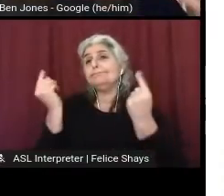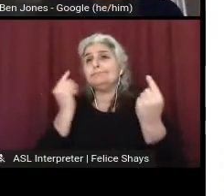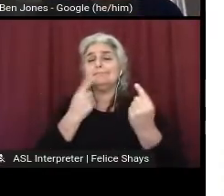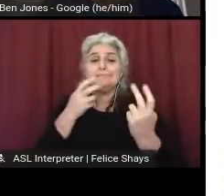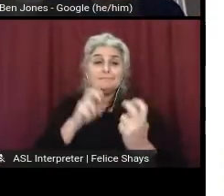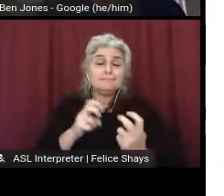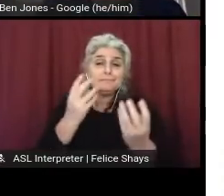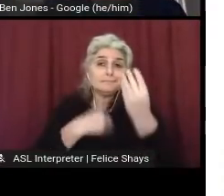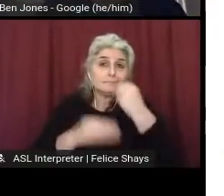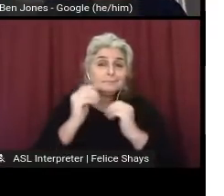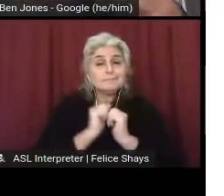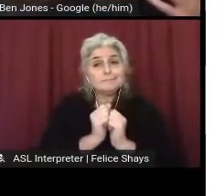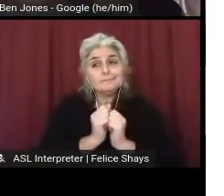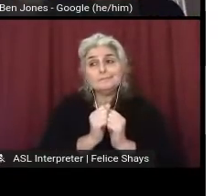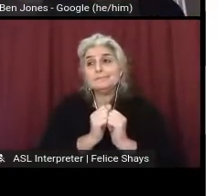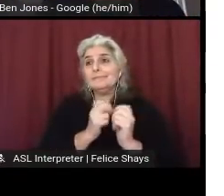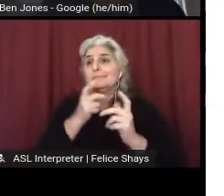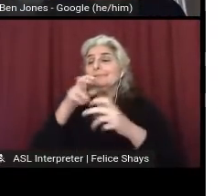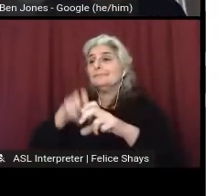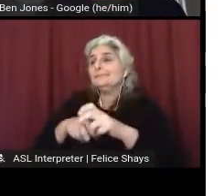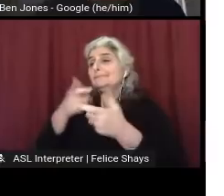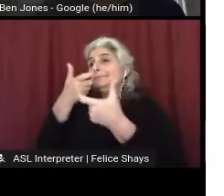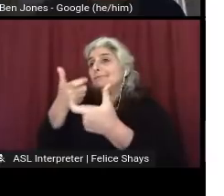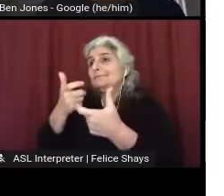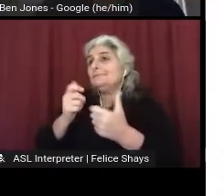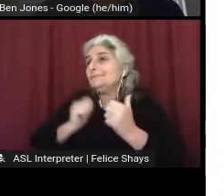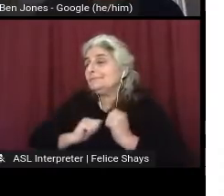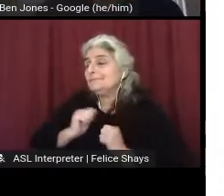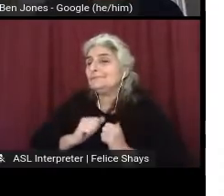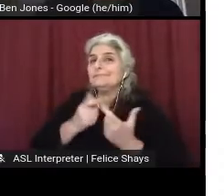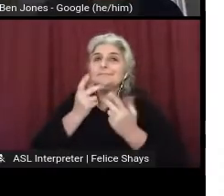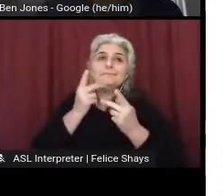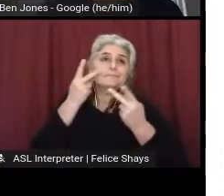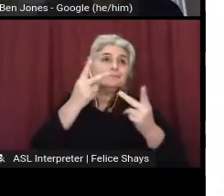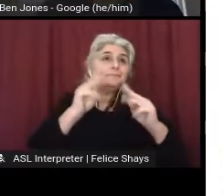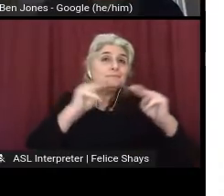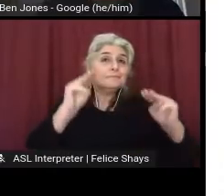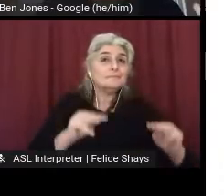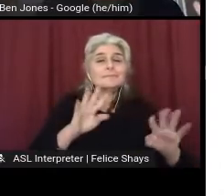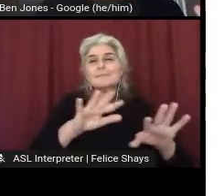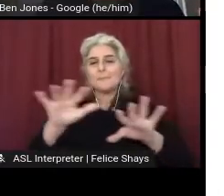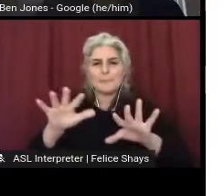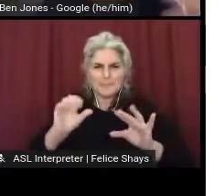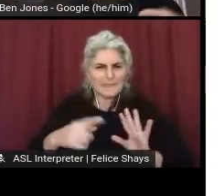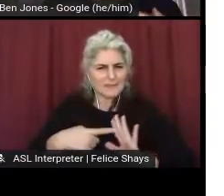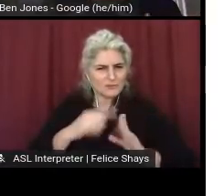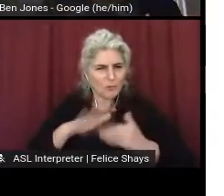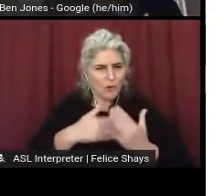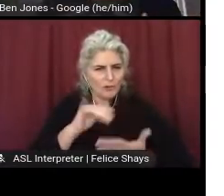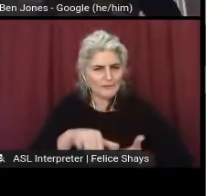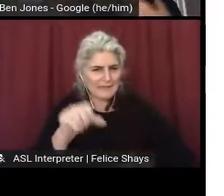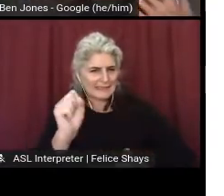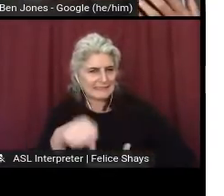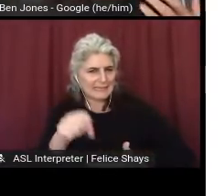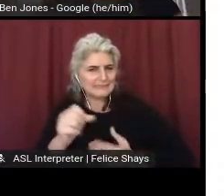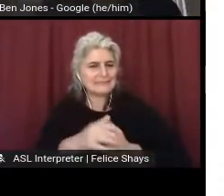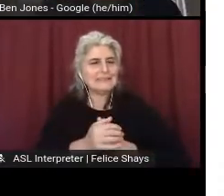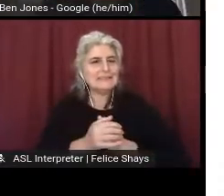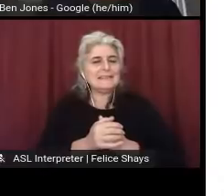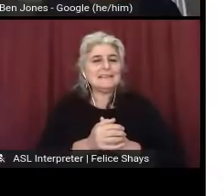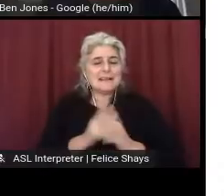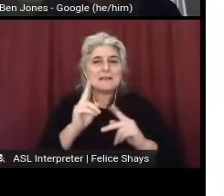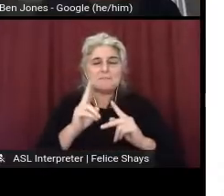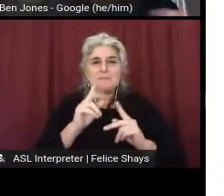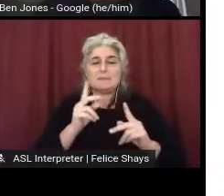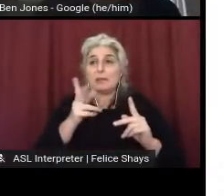food, enjoying performances, visiting museums. People are able to take in those things and